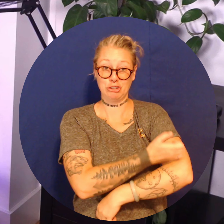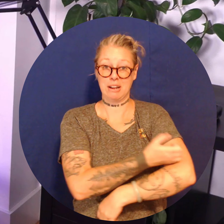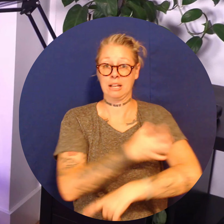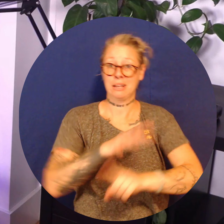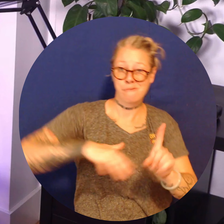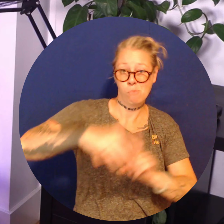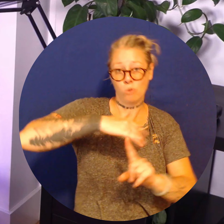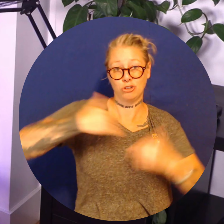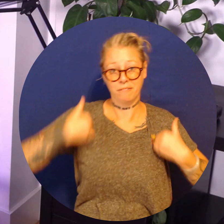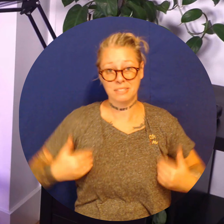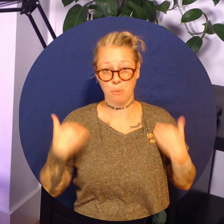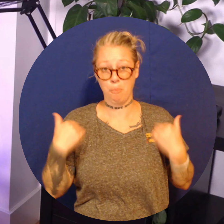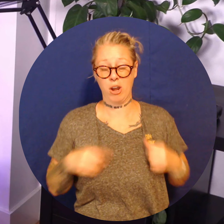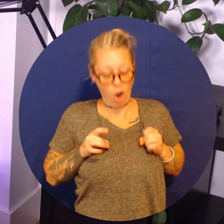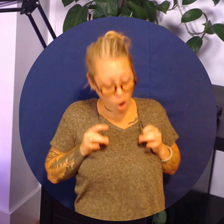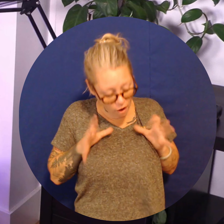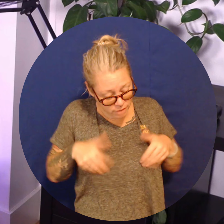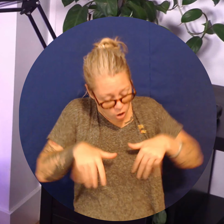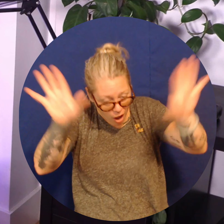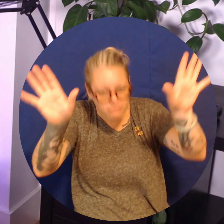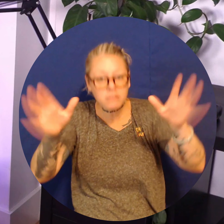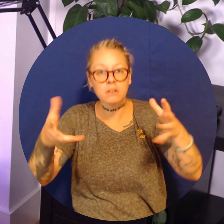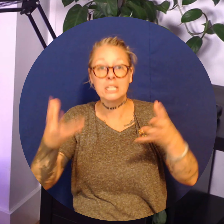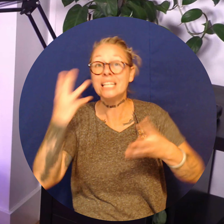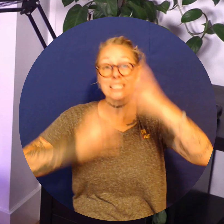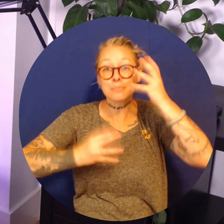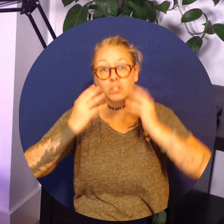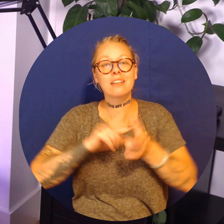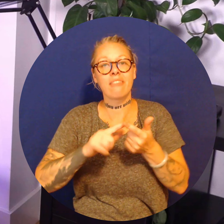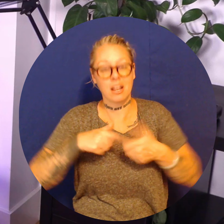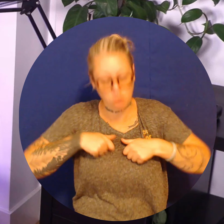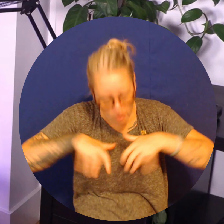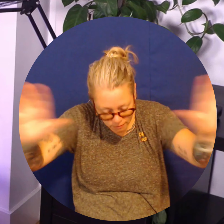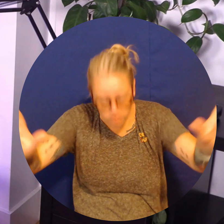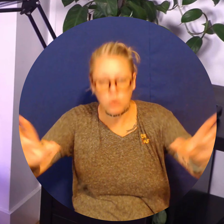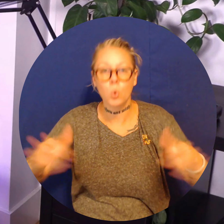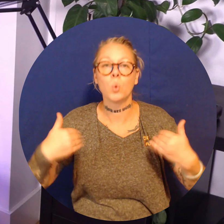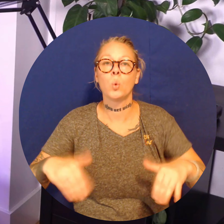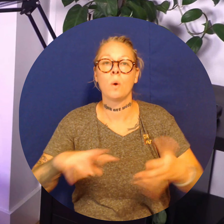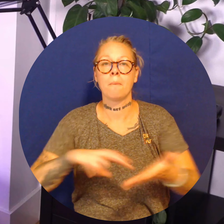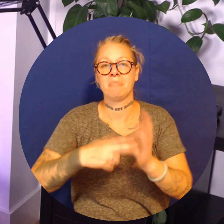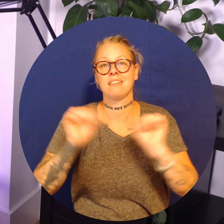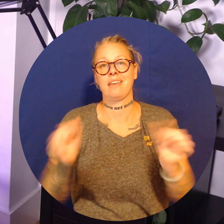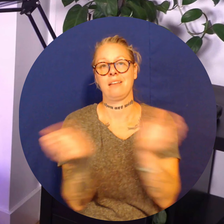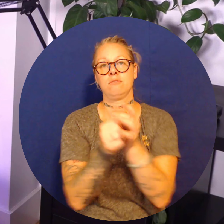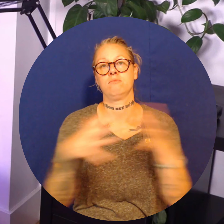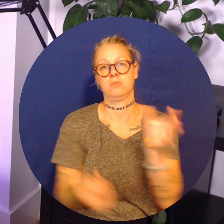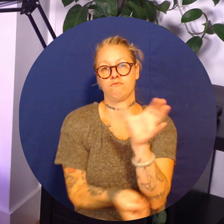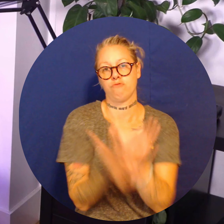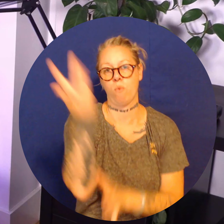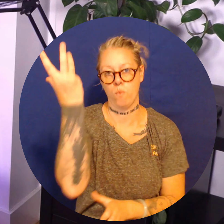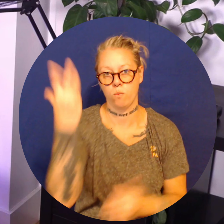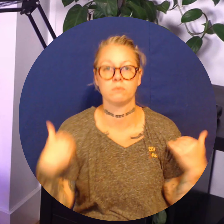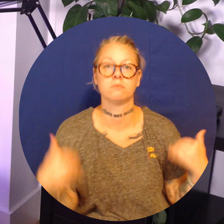emotional and physical body has created so much space for me to expand